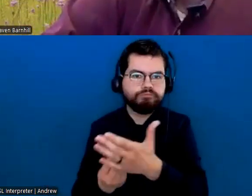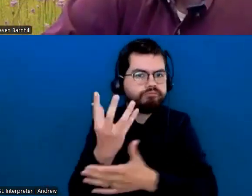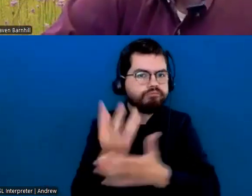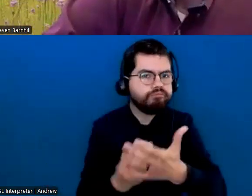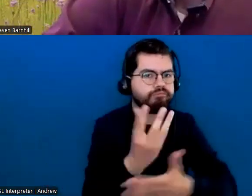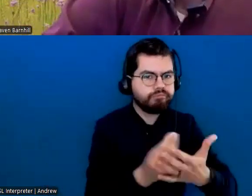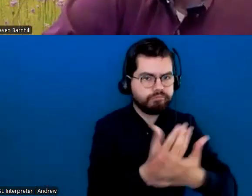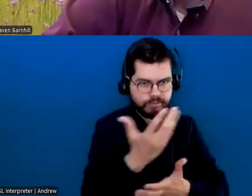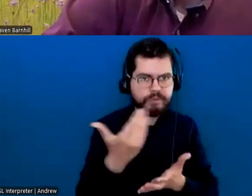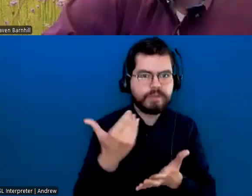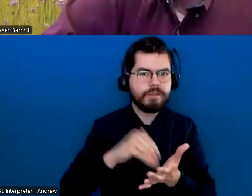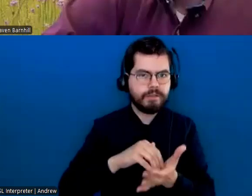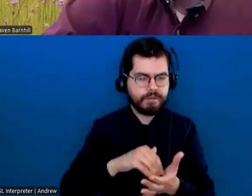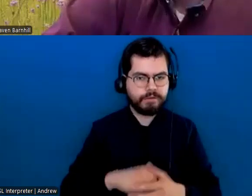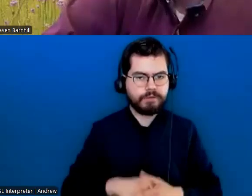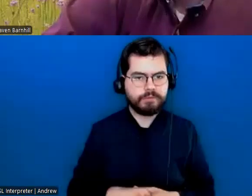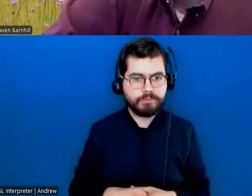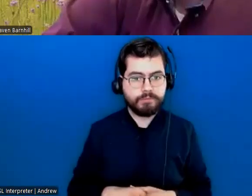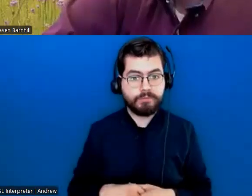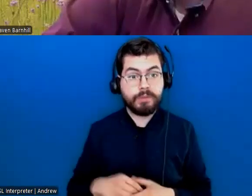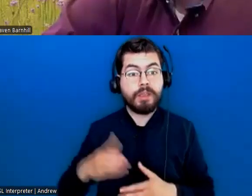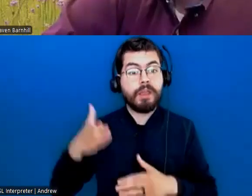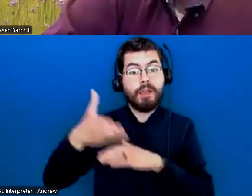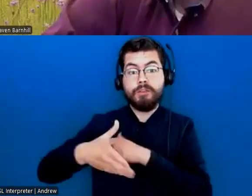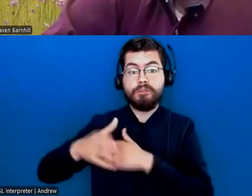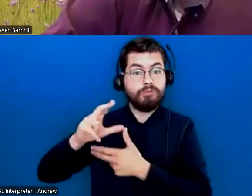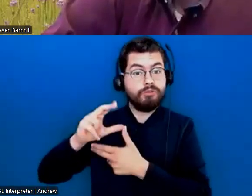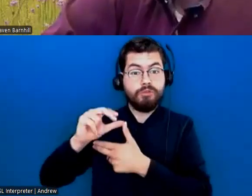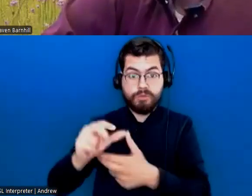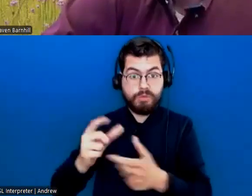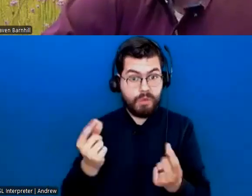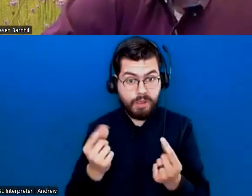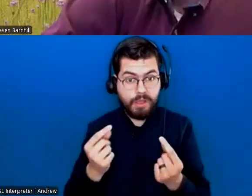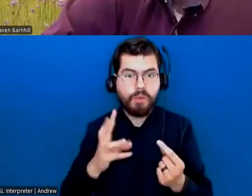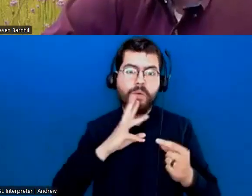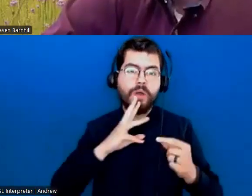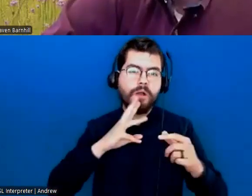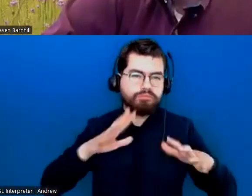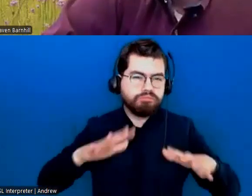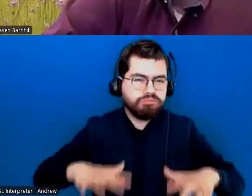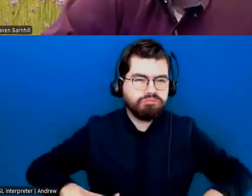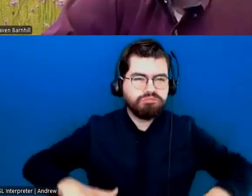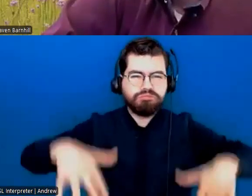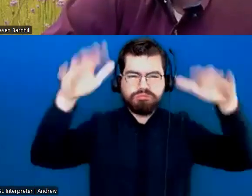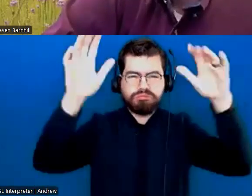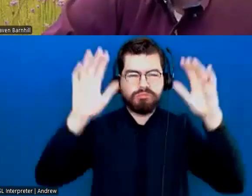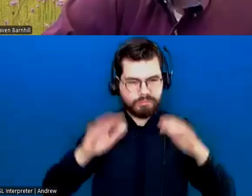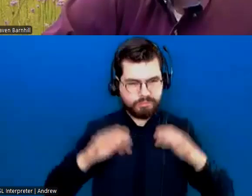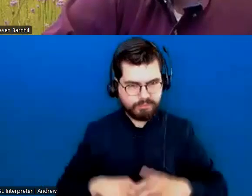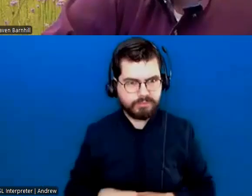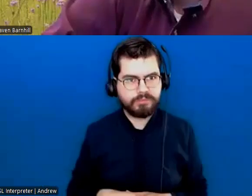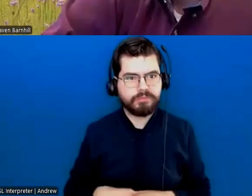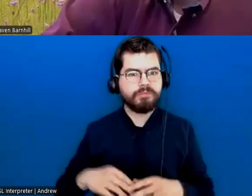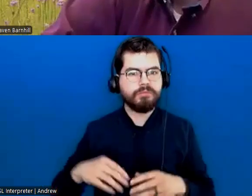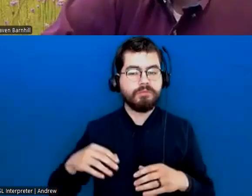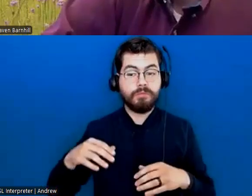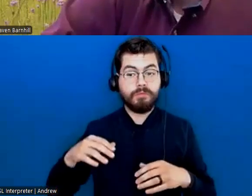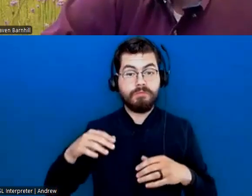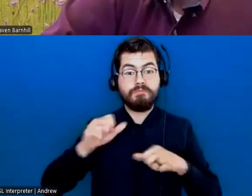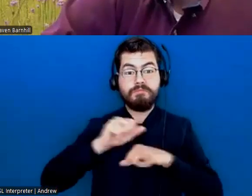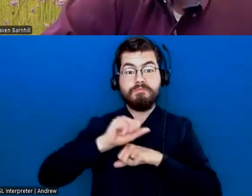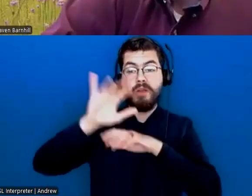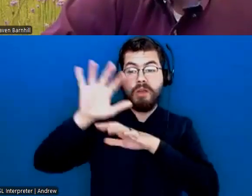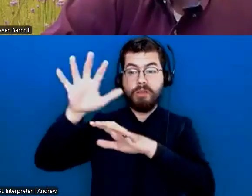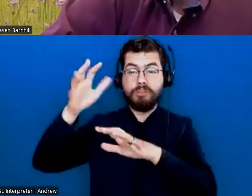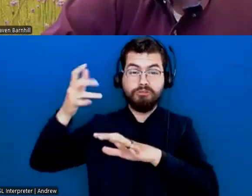the follow up to a hurricane is a good flood. As it moves inland and goes into the Piedmont and the mountains, it drops rainfall, and then that water all